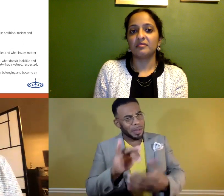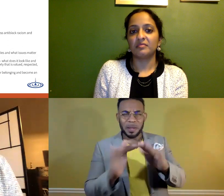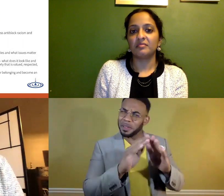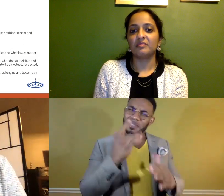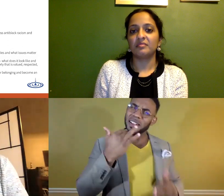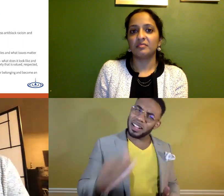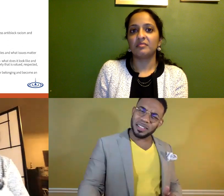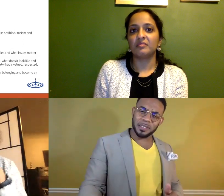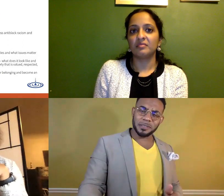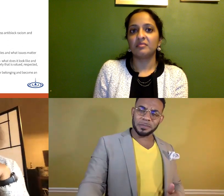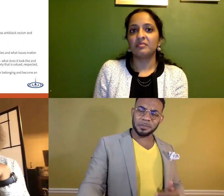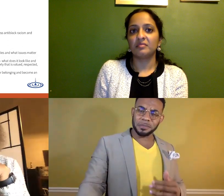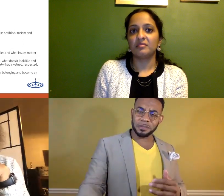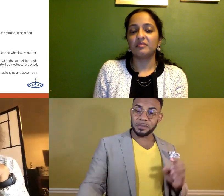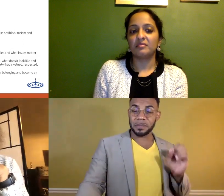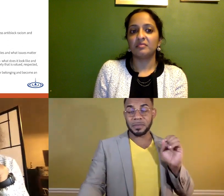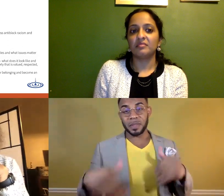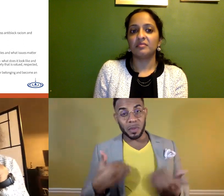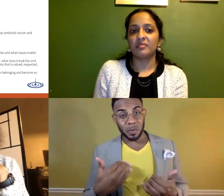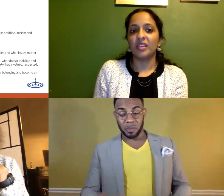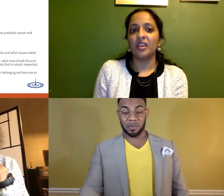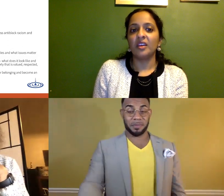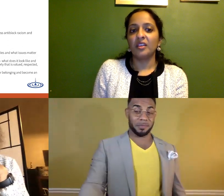communities of color and youth.